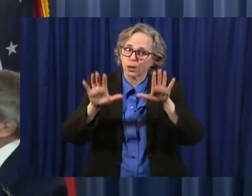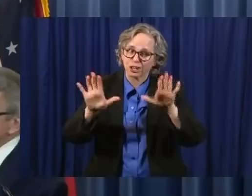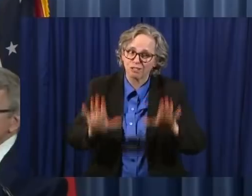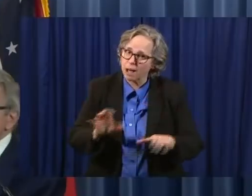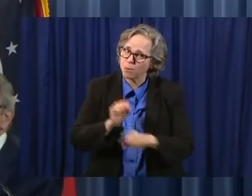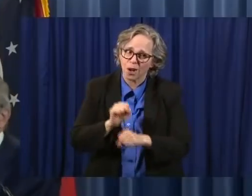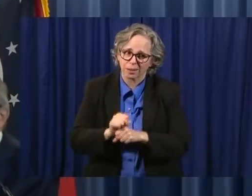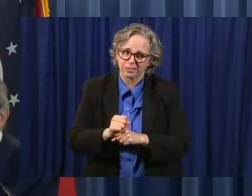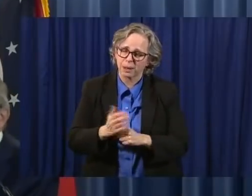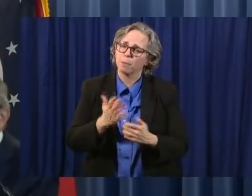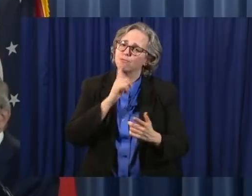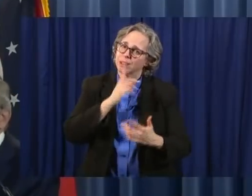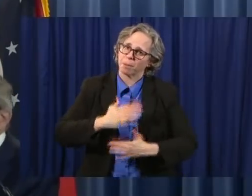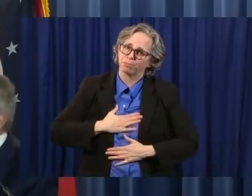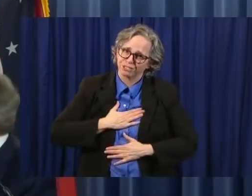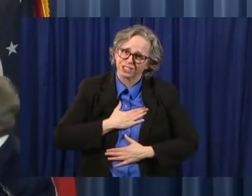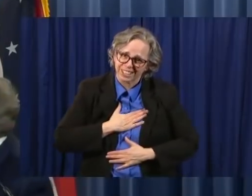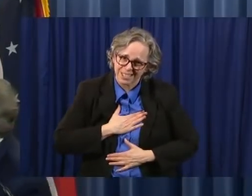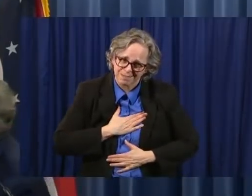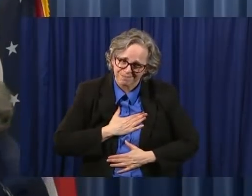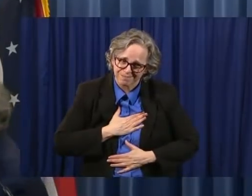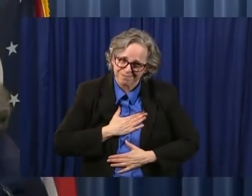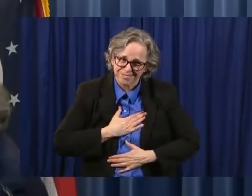forward to the video.